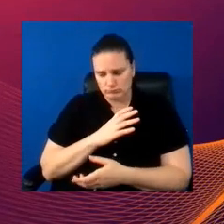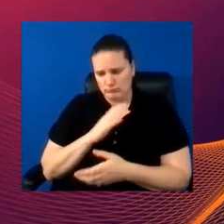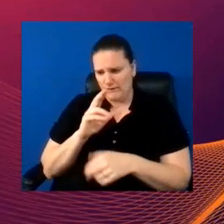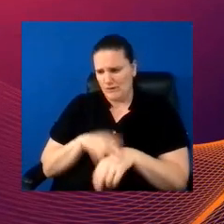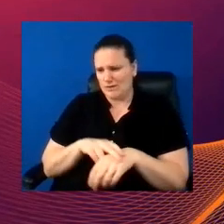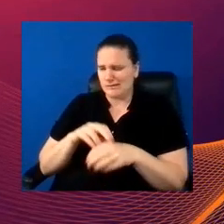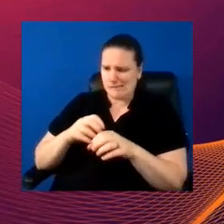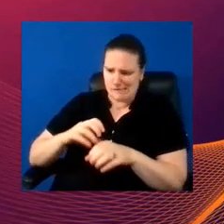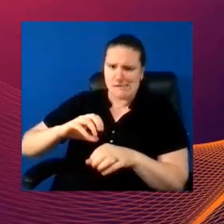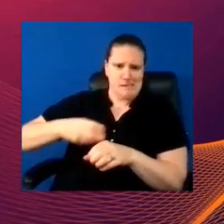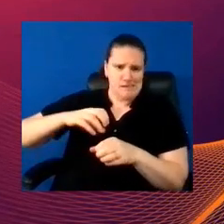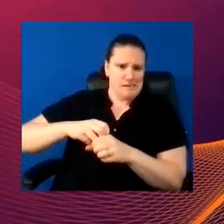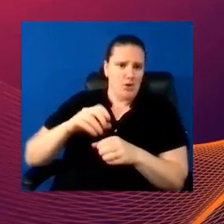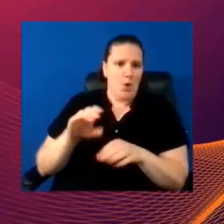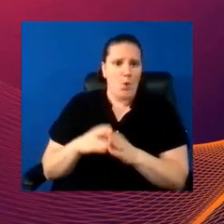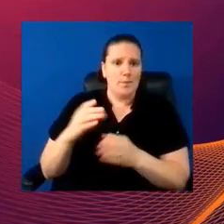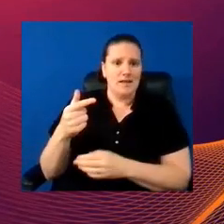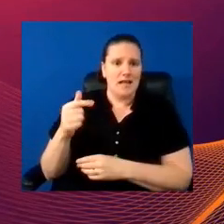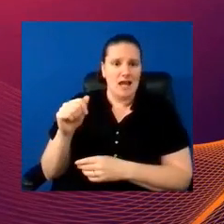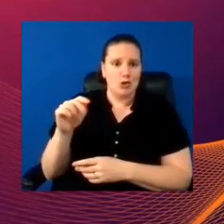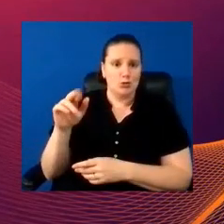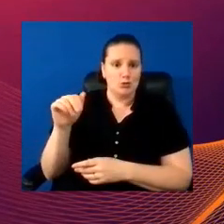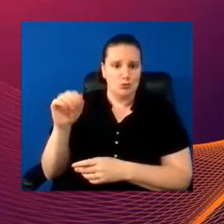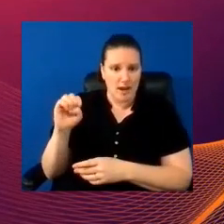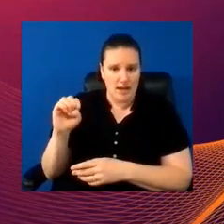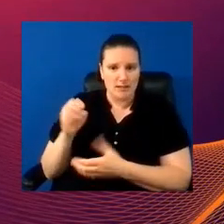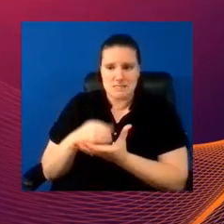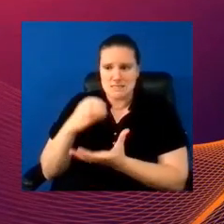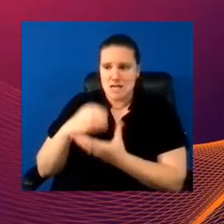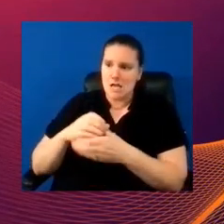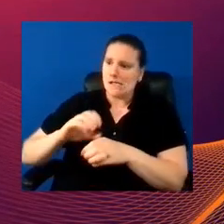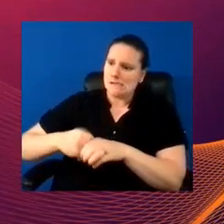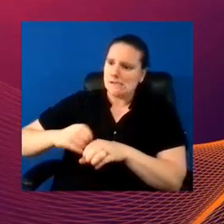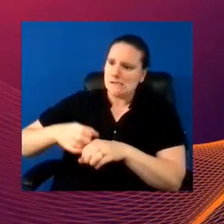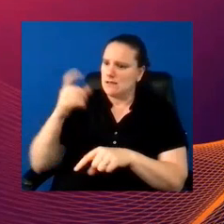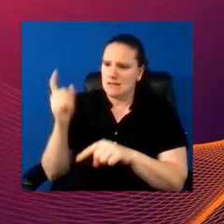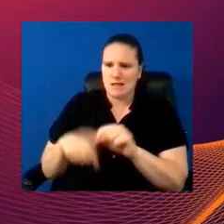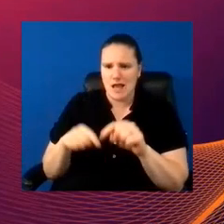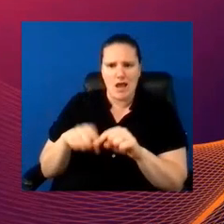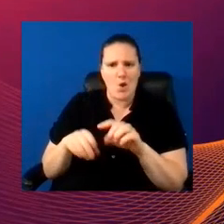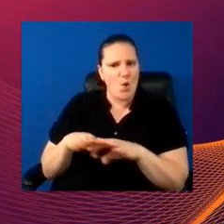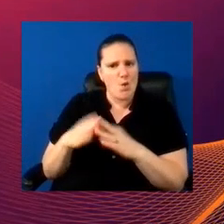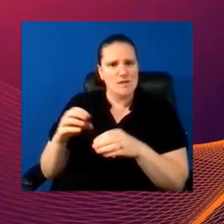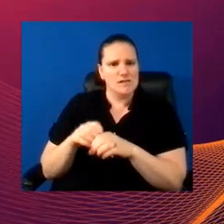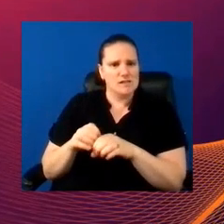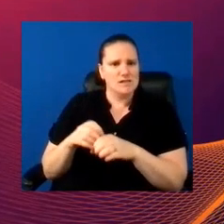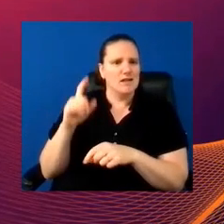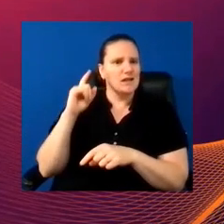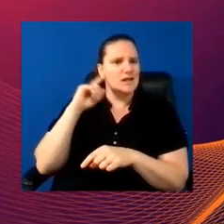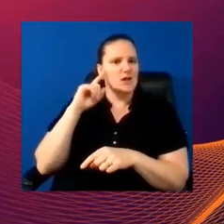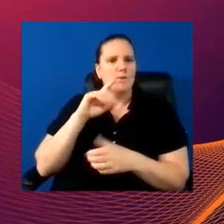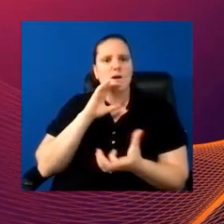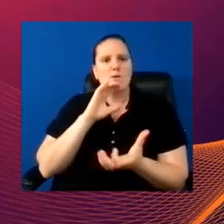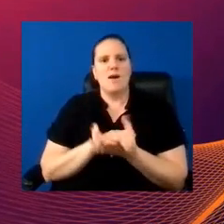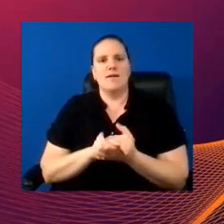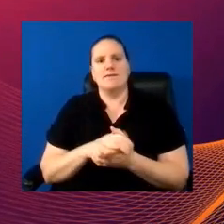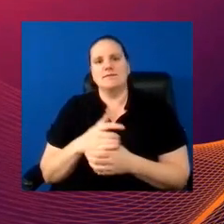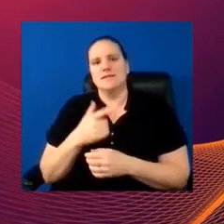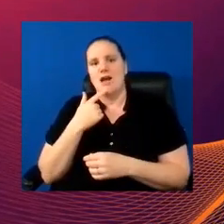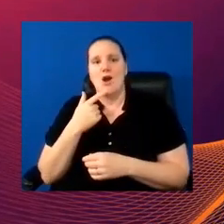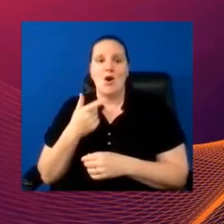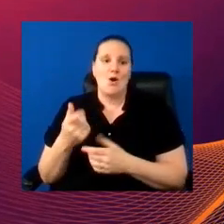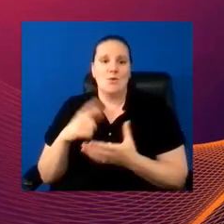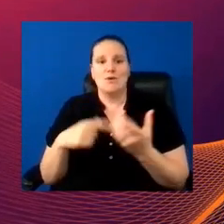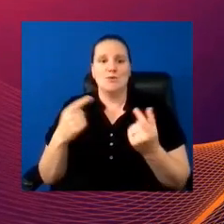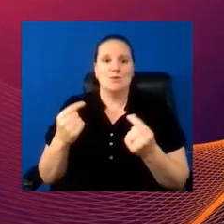proceeded to try and open the Gatorade, I found myself struggling to grip the lid. In the background, I can hear my wife commenting, what are you